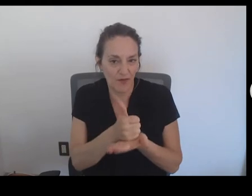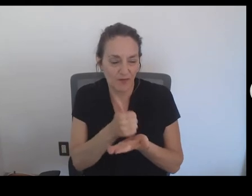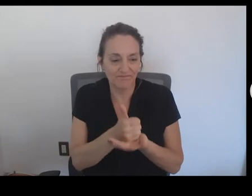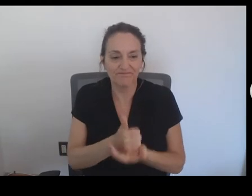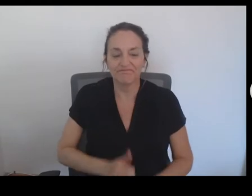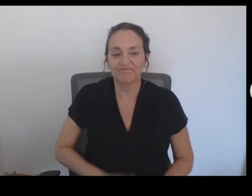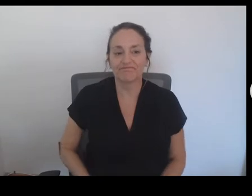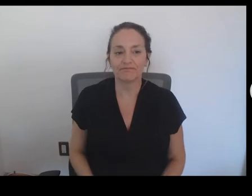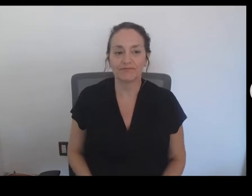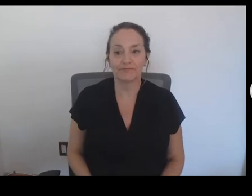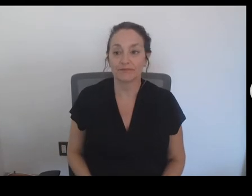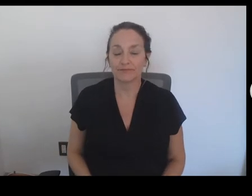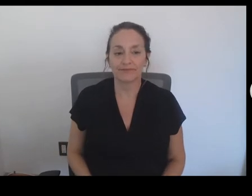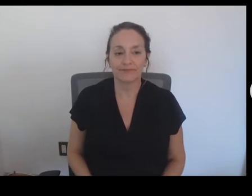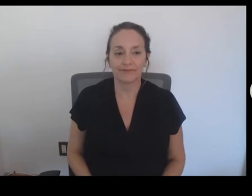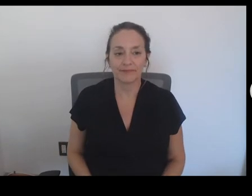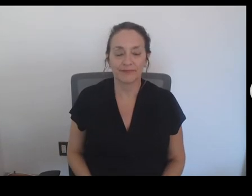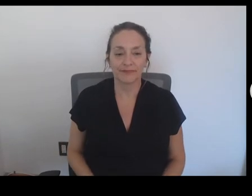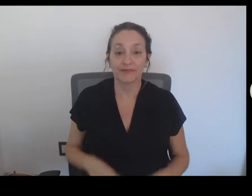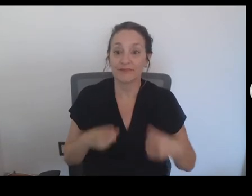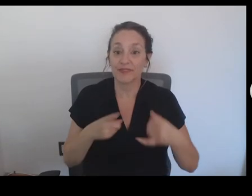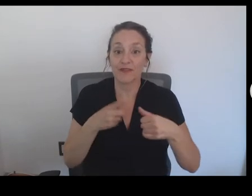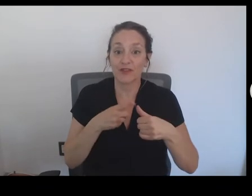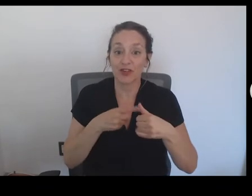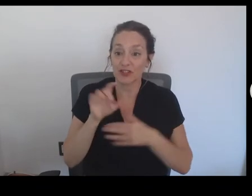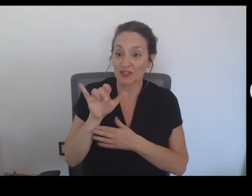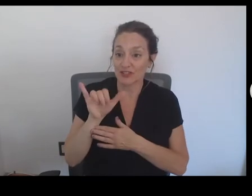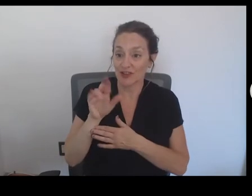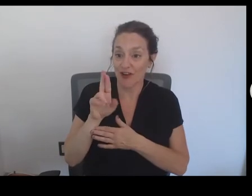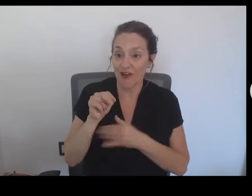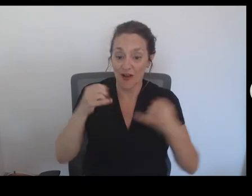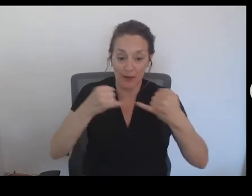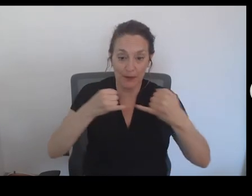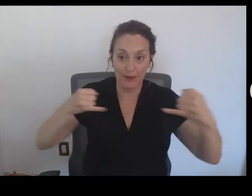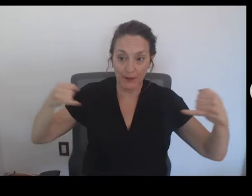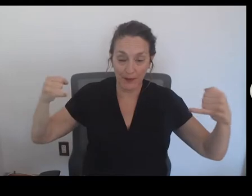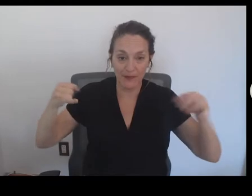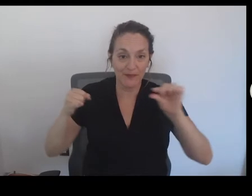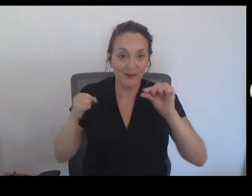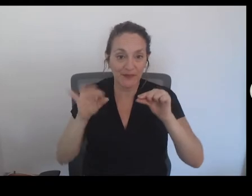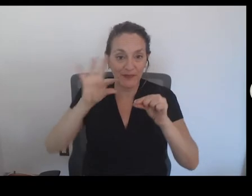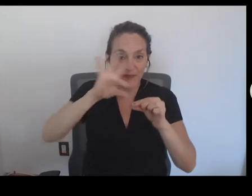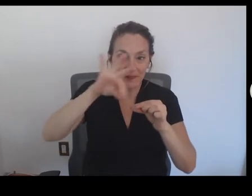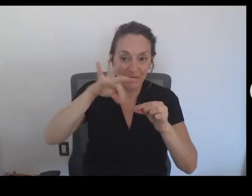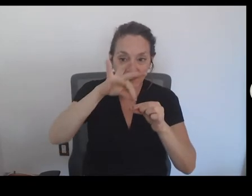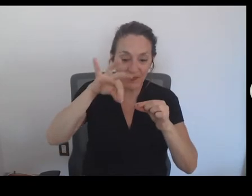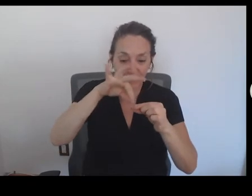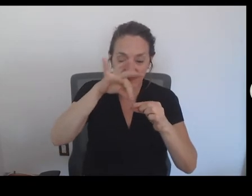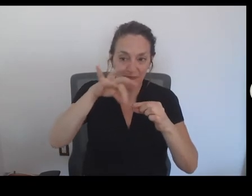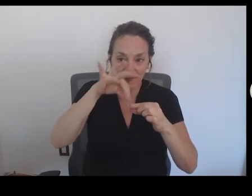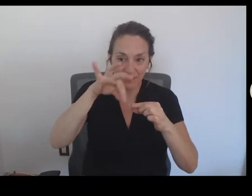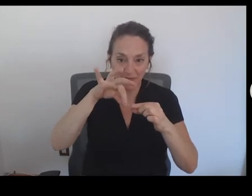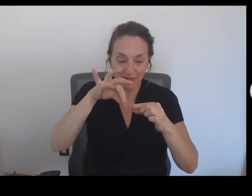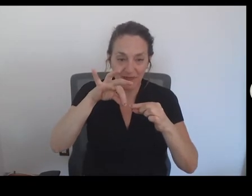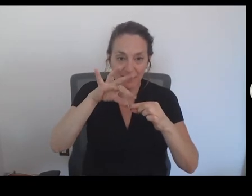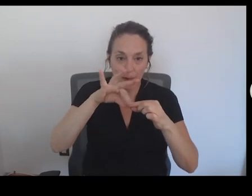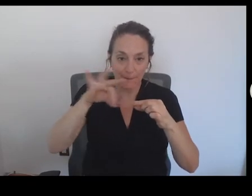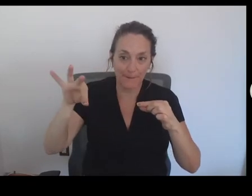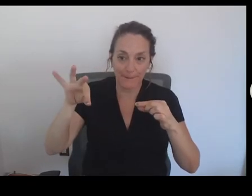glue on the end of your yarn, get it nice and sticky,